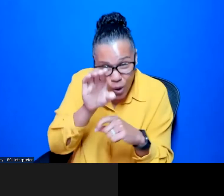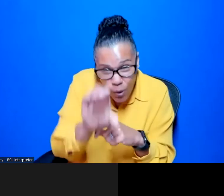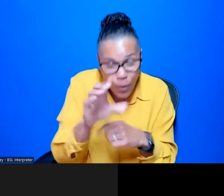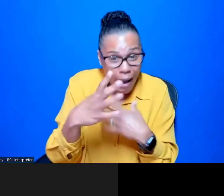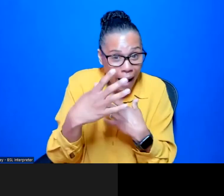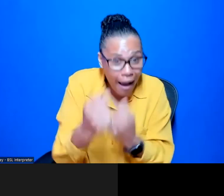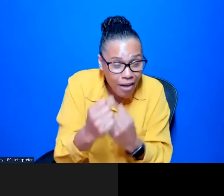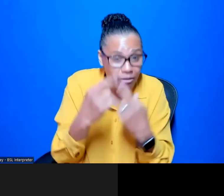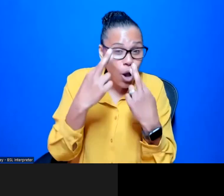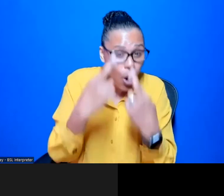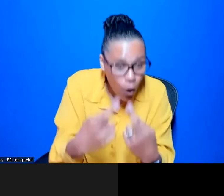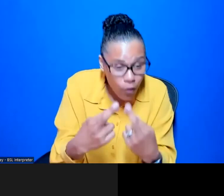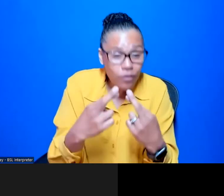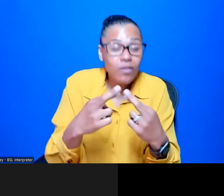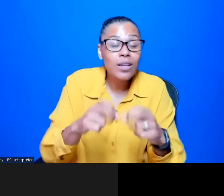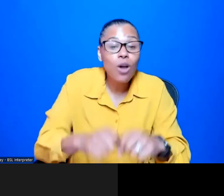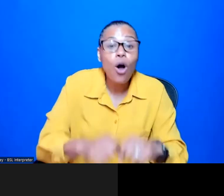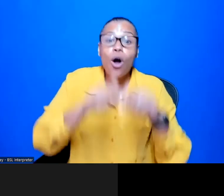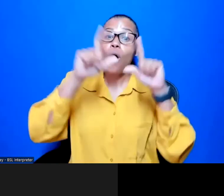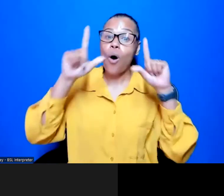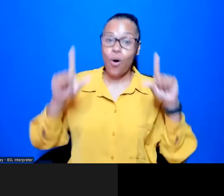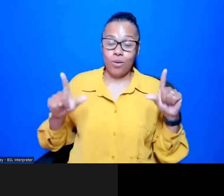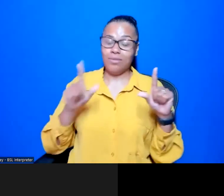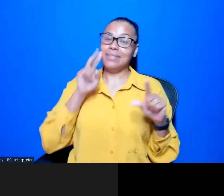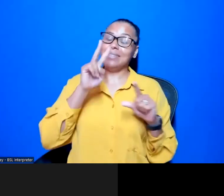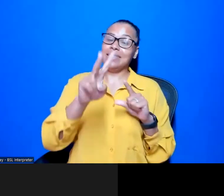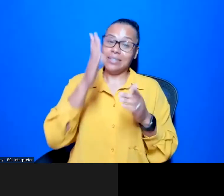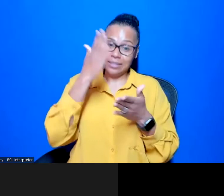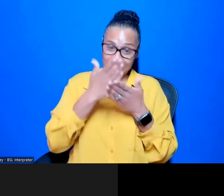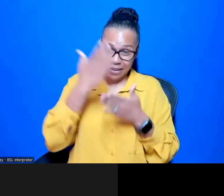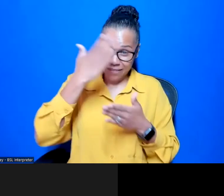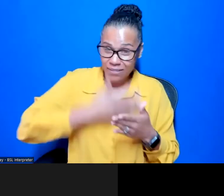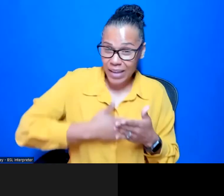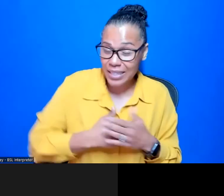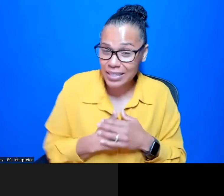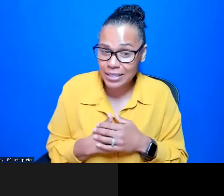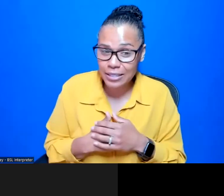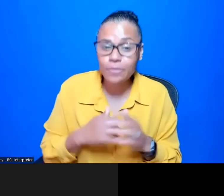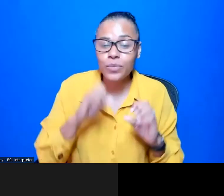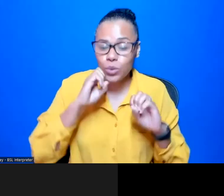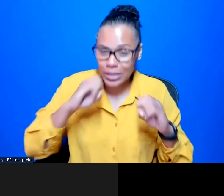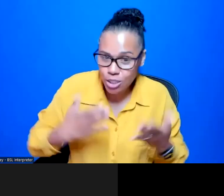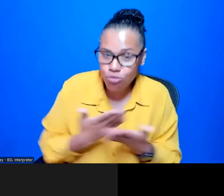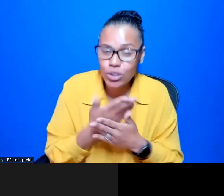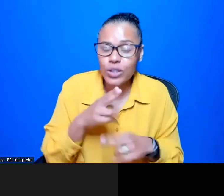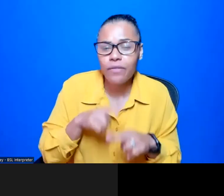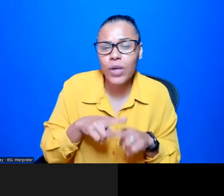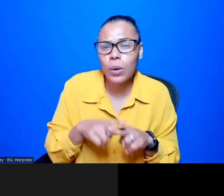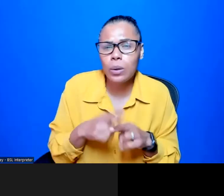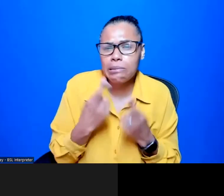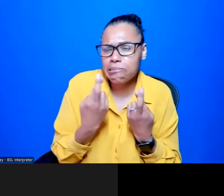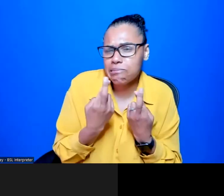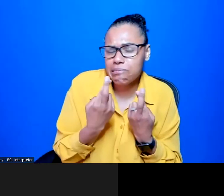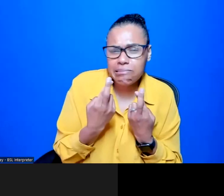image. Hopefully you can turn your camera on, Fiona. And we're going to introduce Fiona. I'm hoping that she's not having